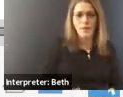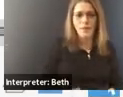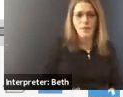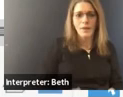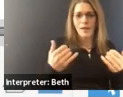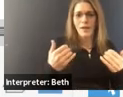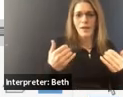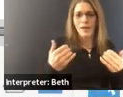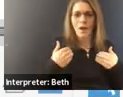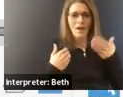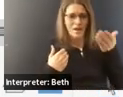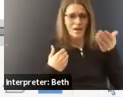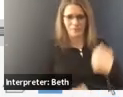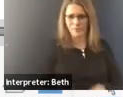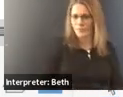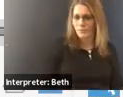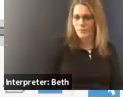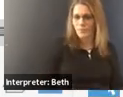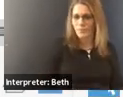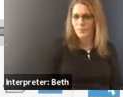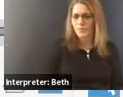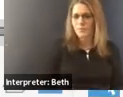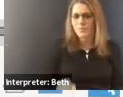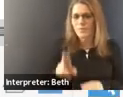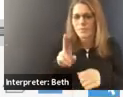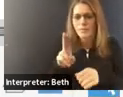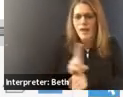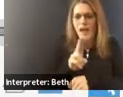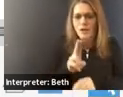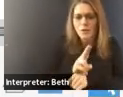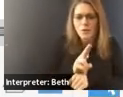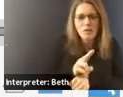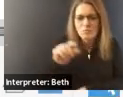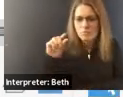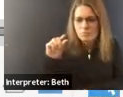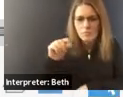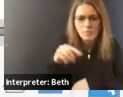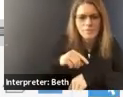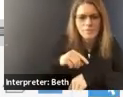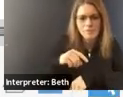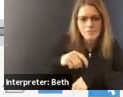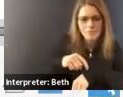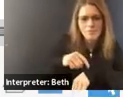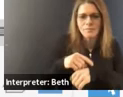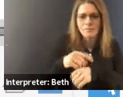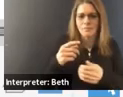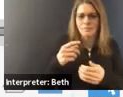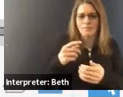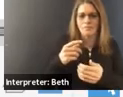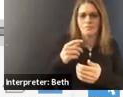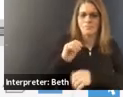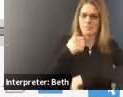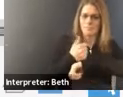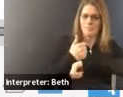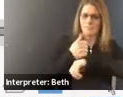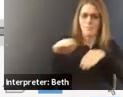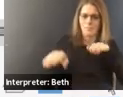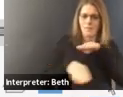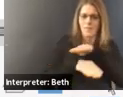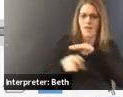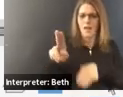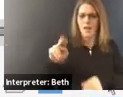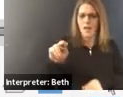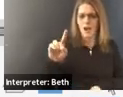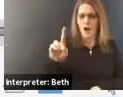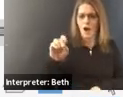spent almost no time laying out this underlay. And I've used CAD as my underlay tool. And